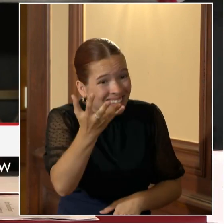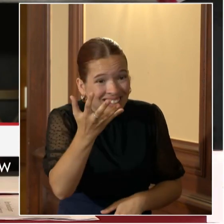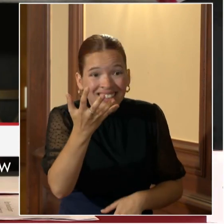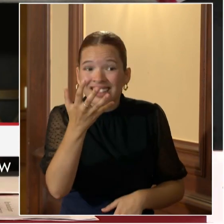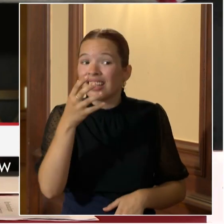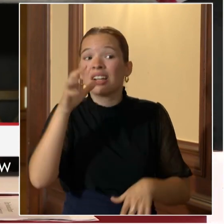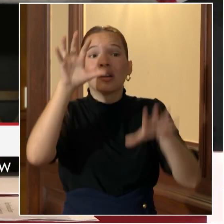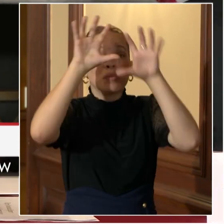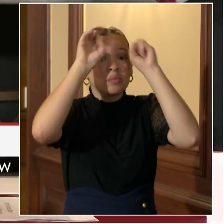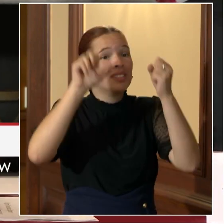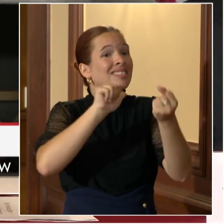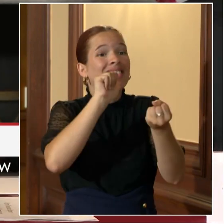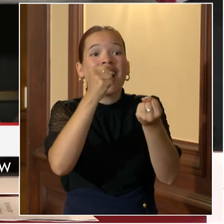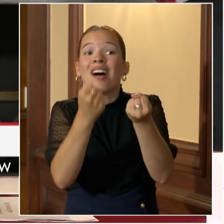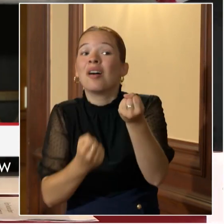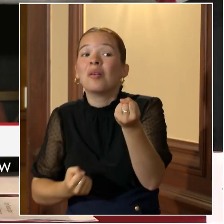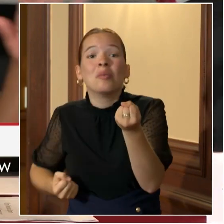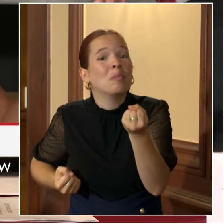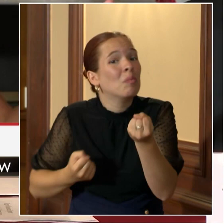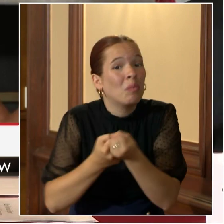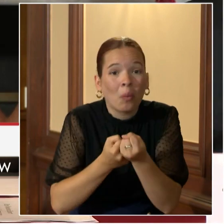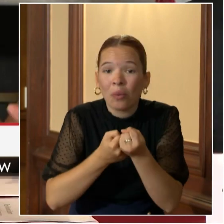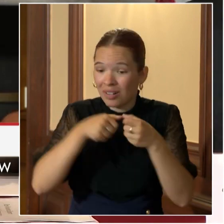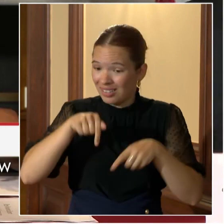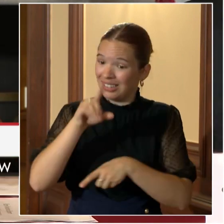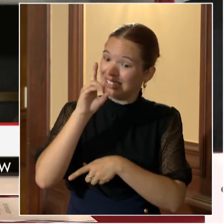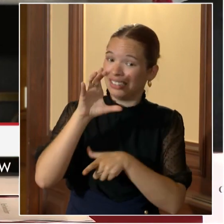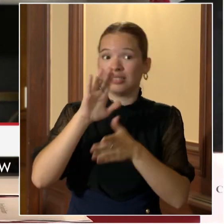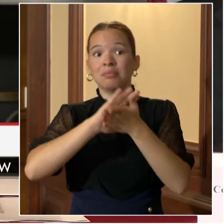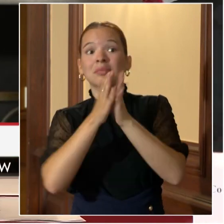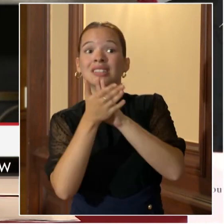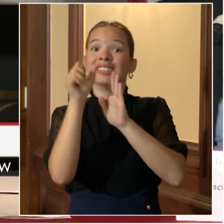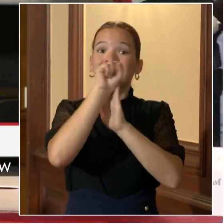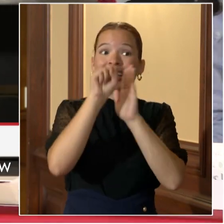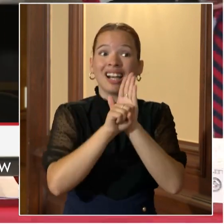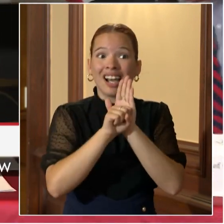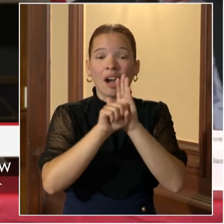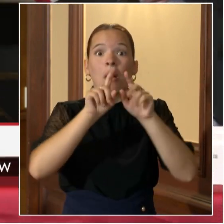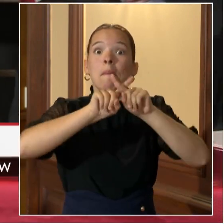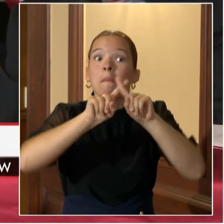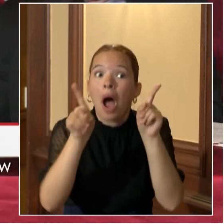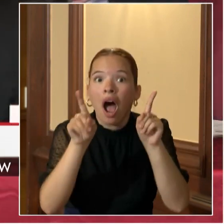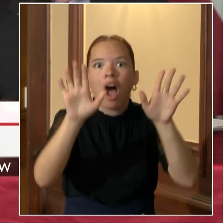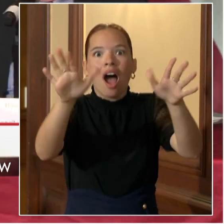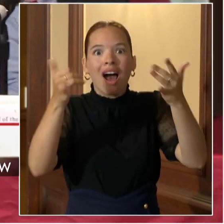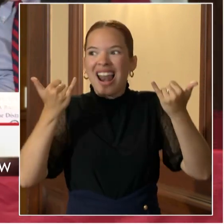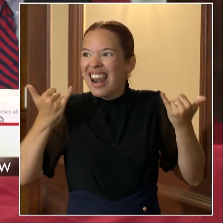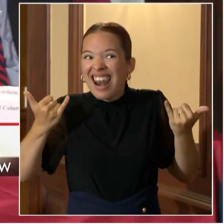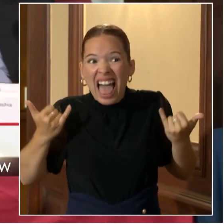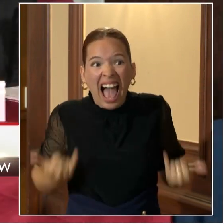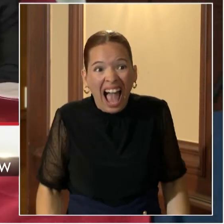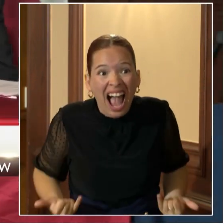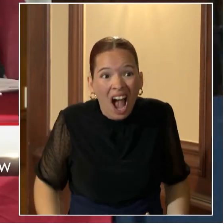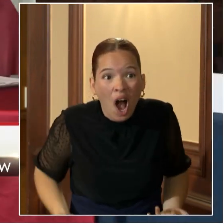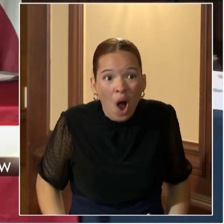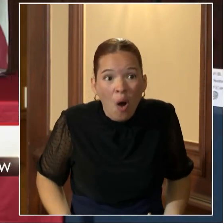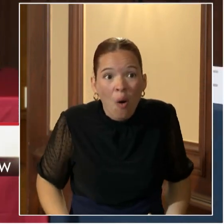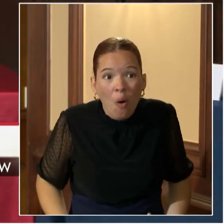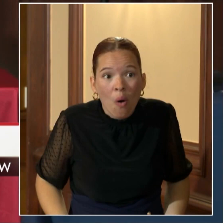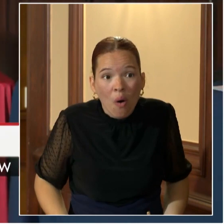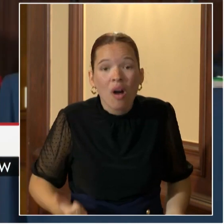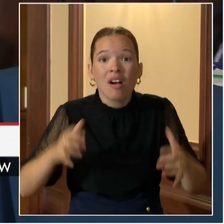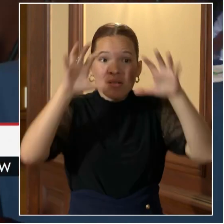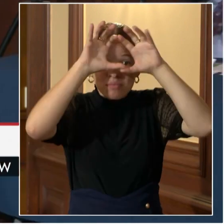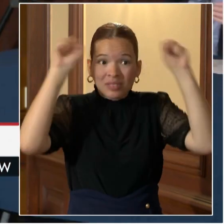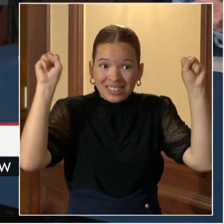who supports statehood for D.C. That's not true, Mayor. Bill Clinton testified before the United States Congress in